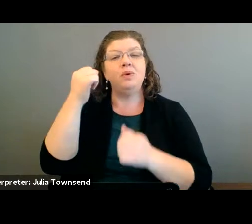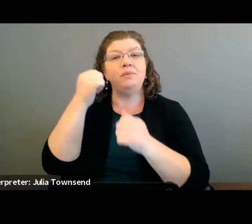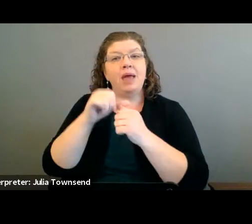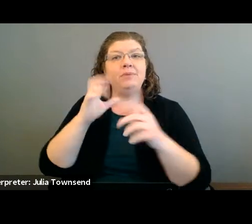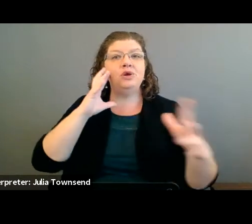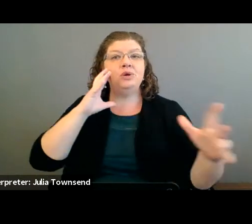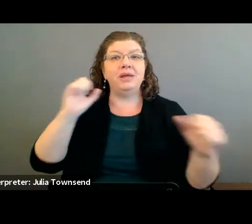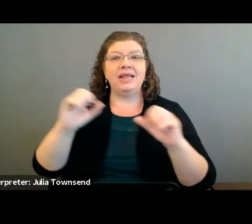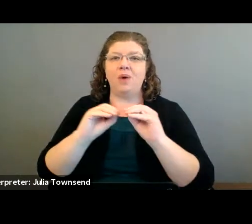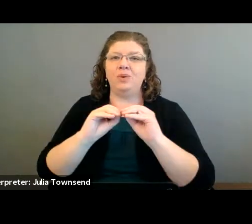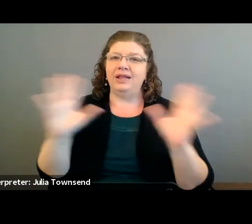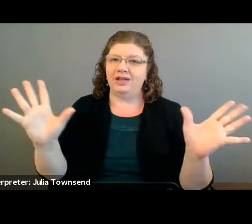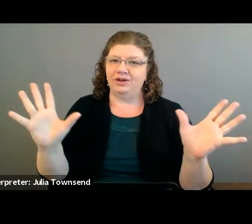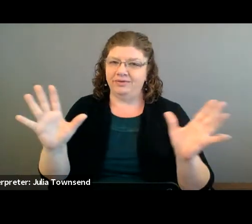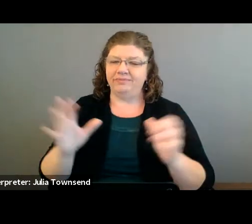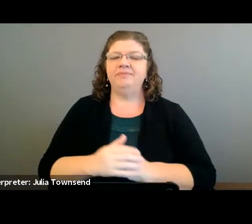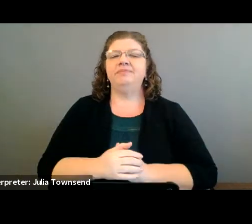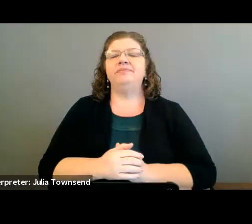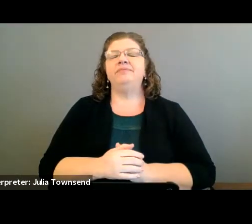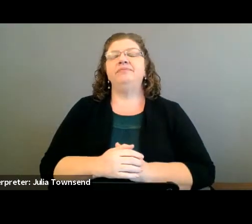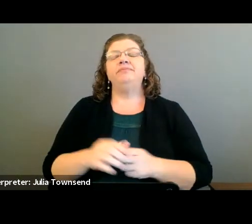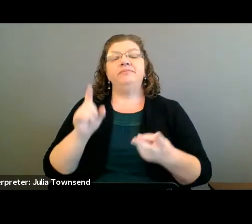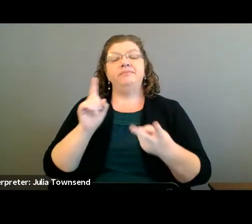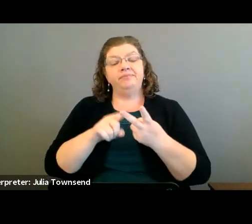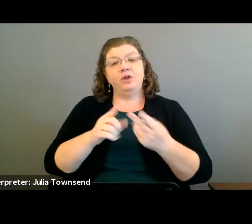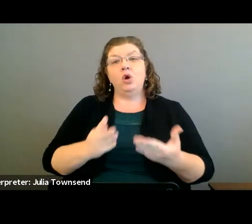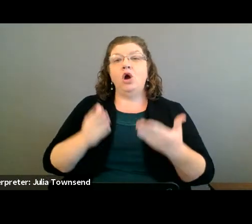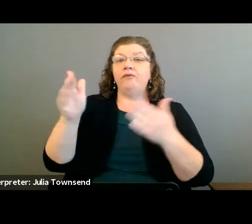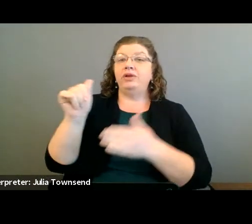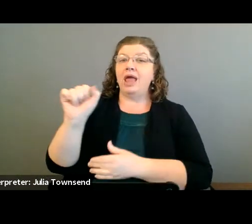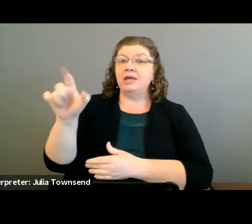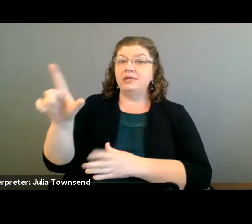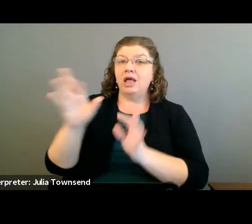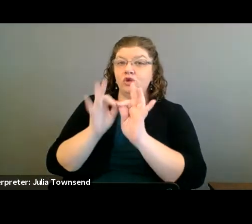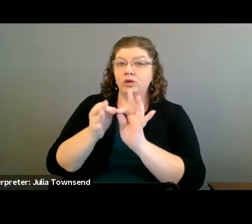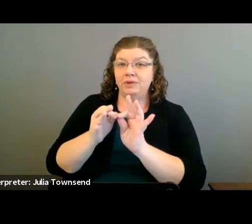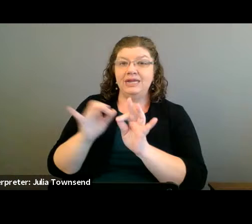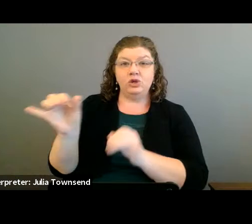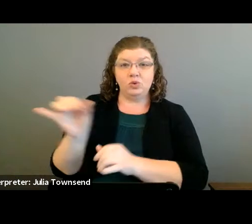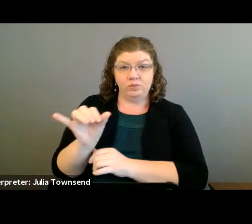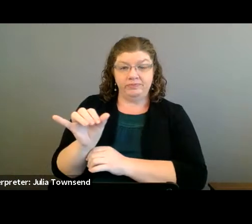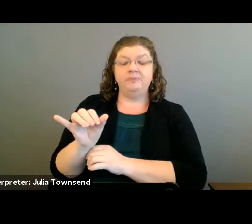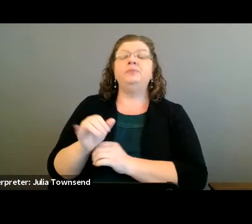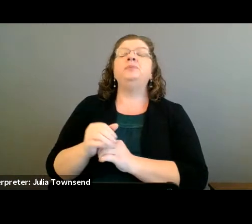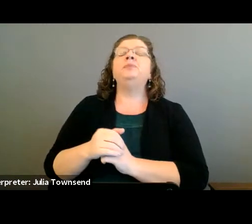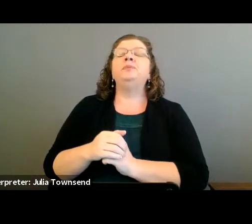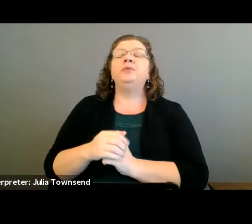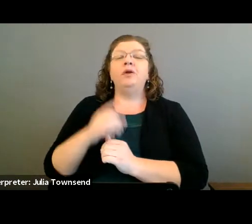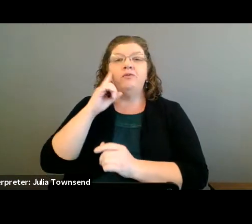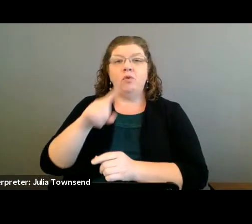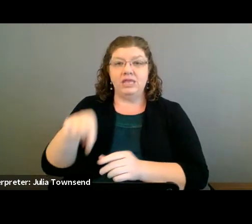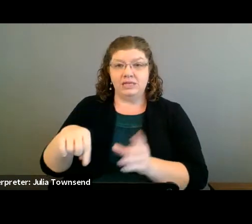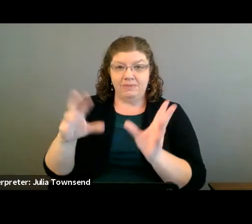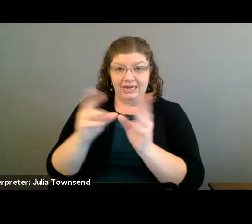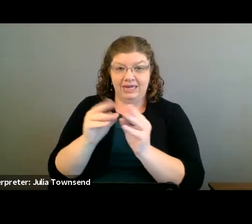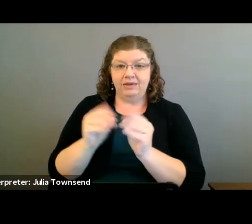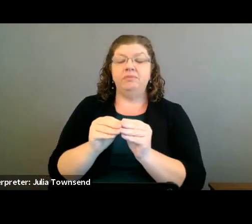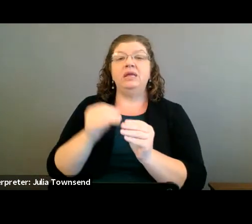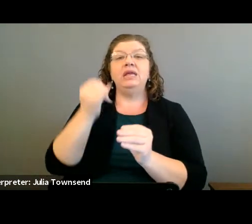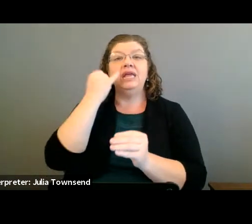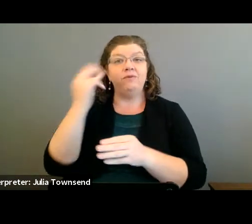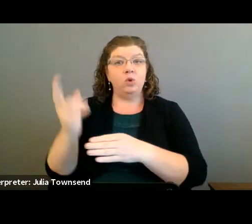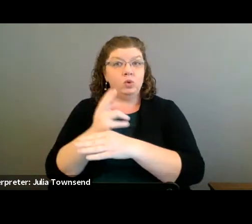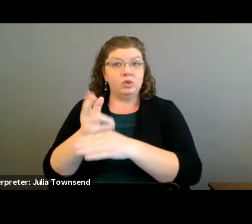and clear. And we are also offering American Sign Language ASL interpretation for this meeting. If you will be